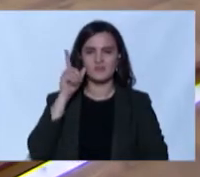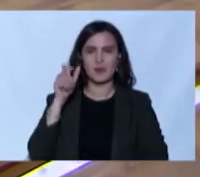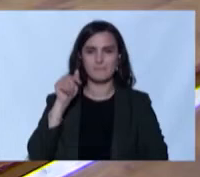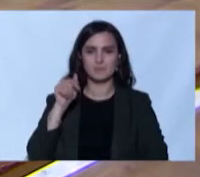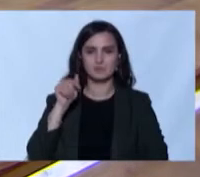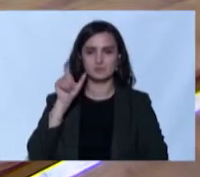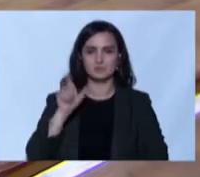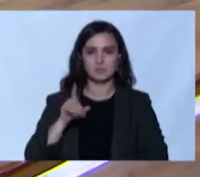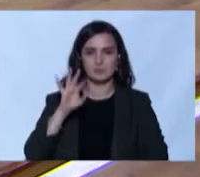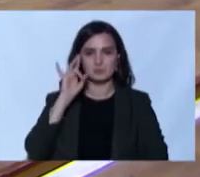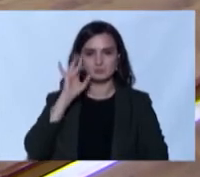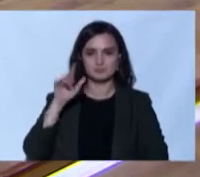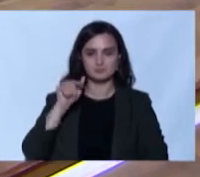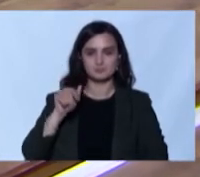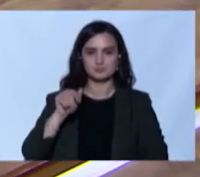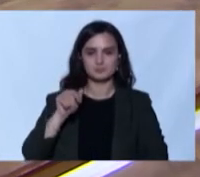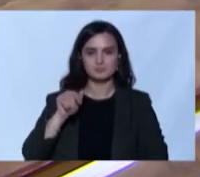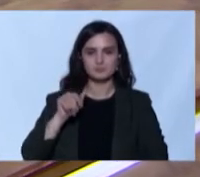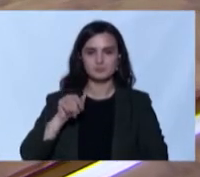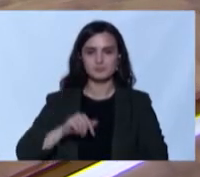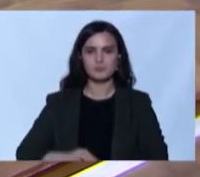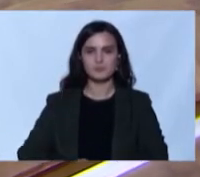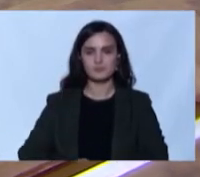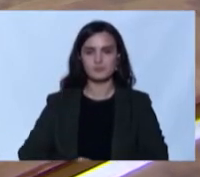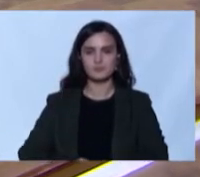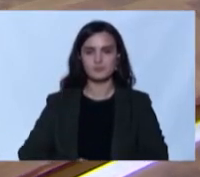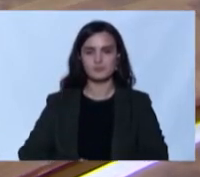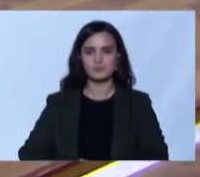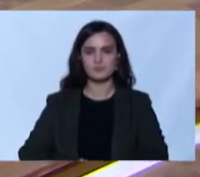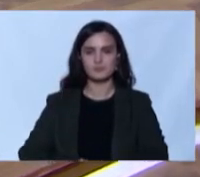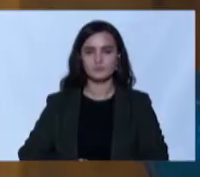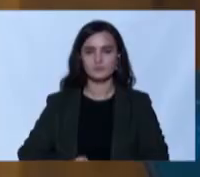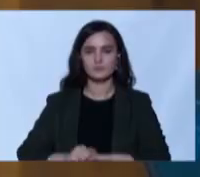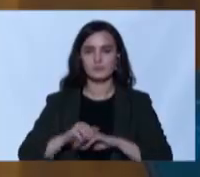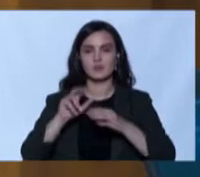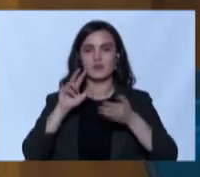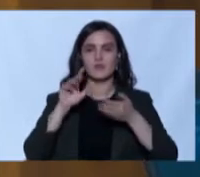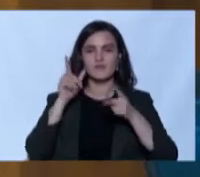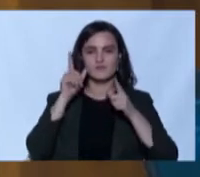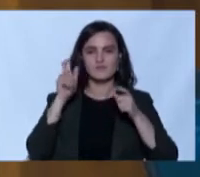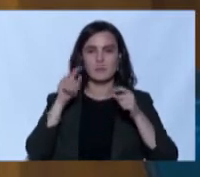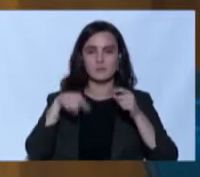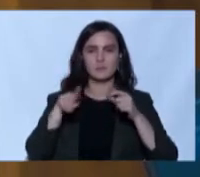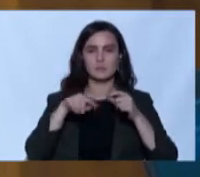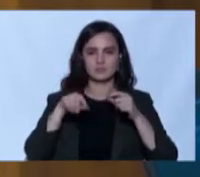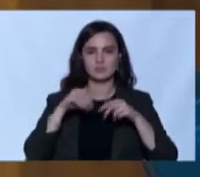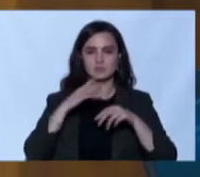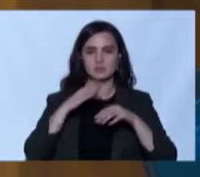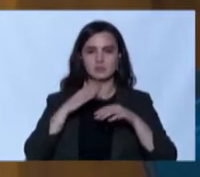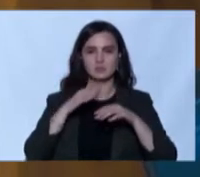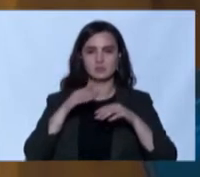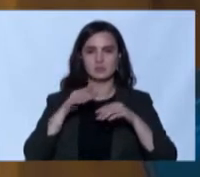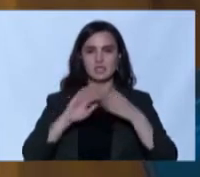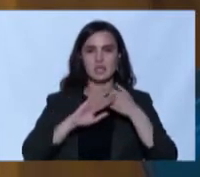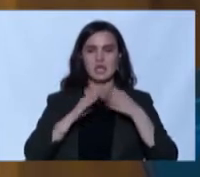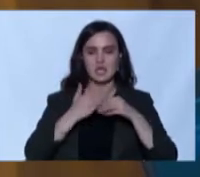rock stars. Oh, really? And so they, up to this point, vampires are the outsiders. They're outside